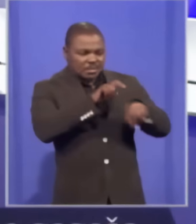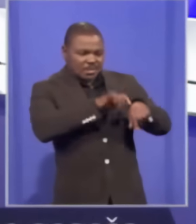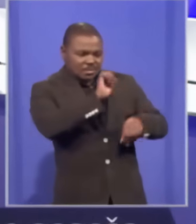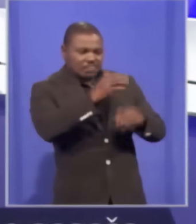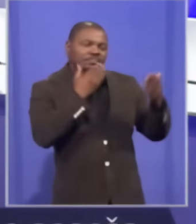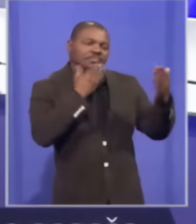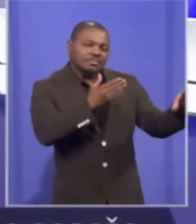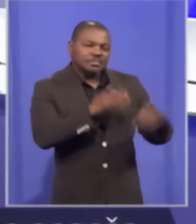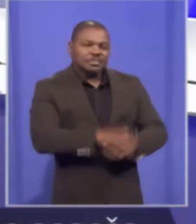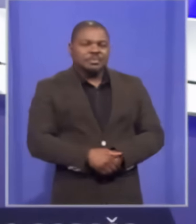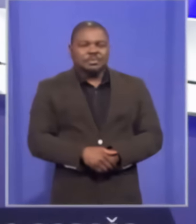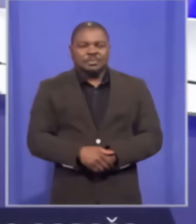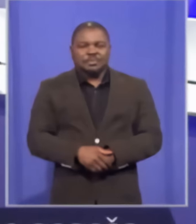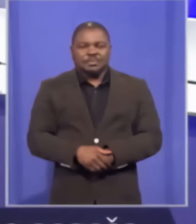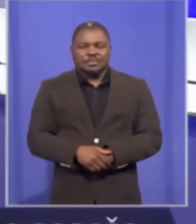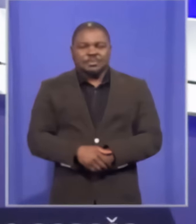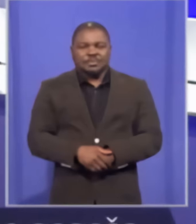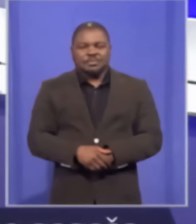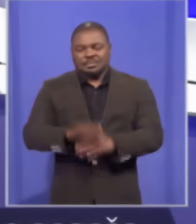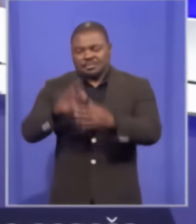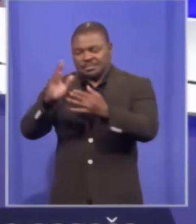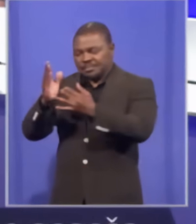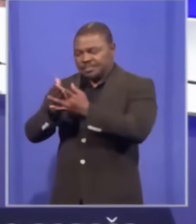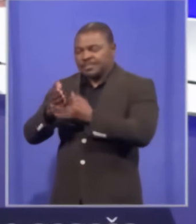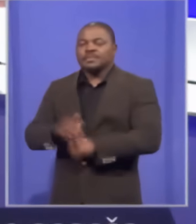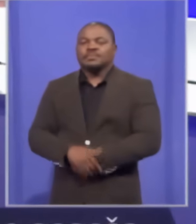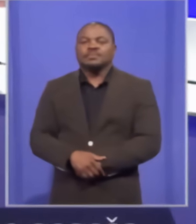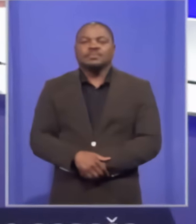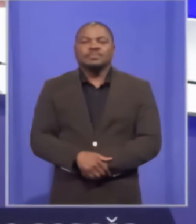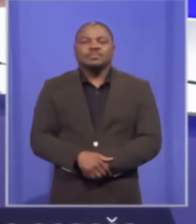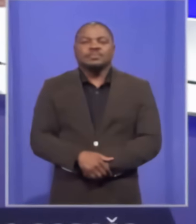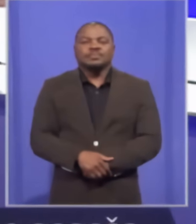lena thobela re sa mabenkeleng.